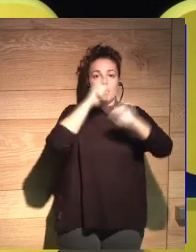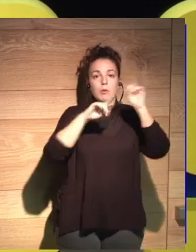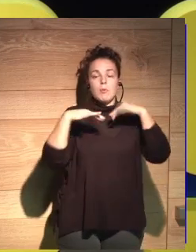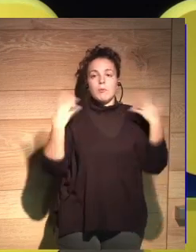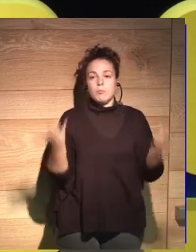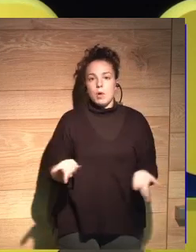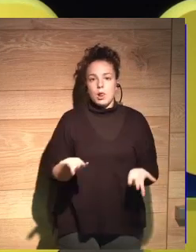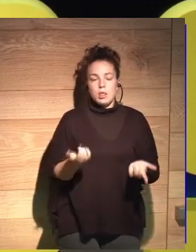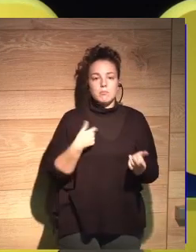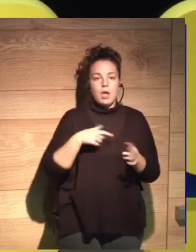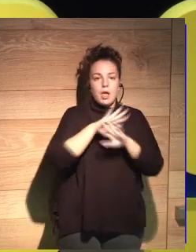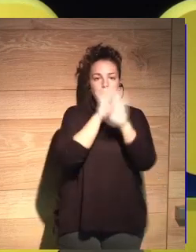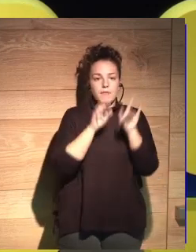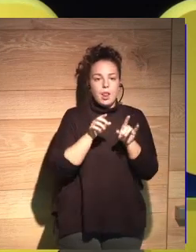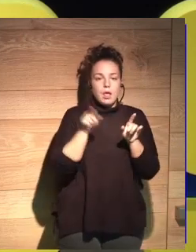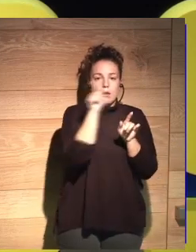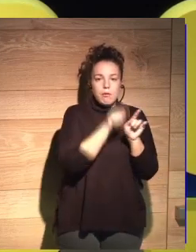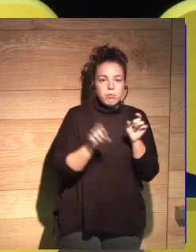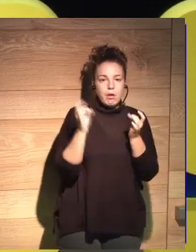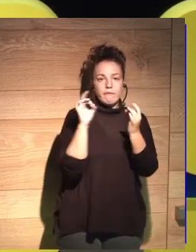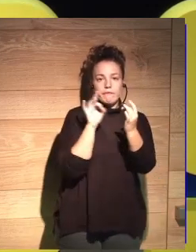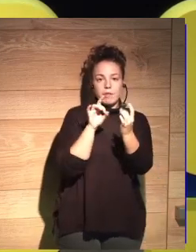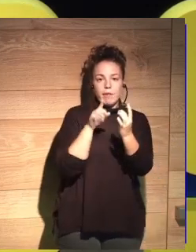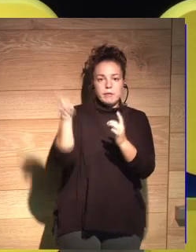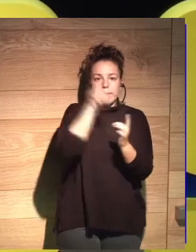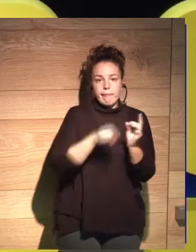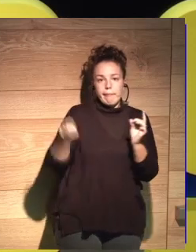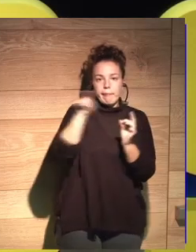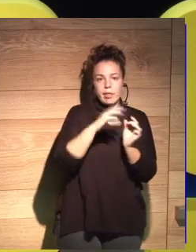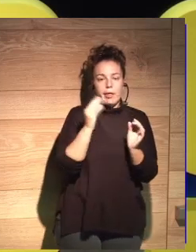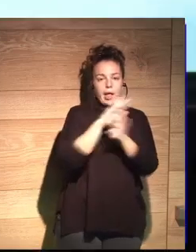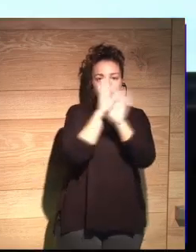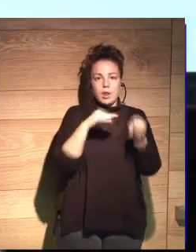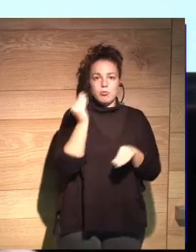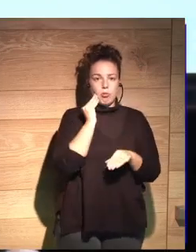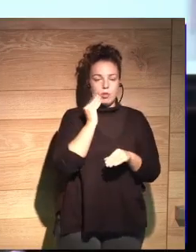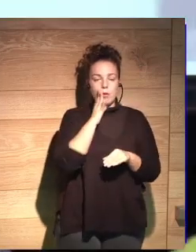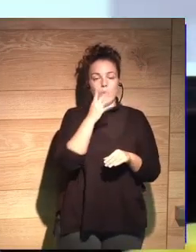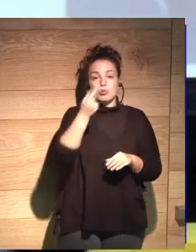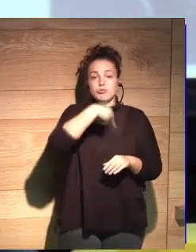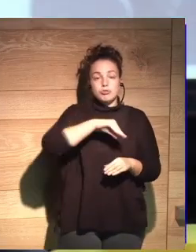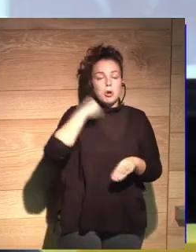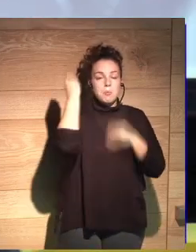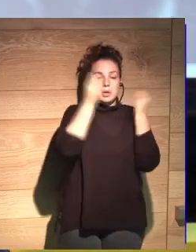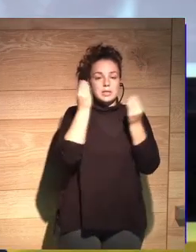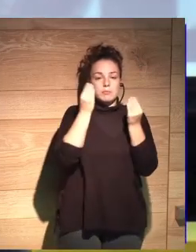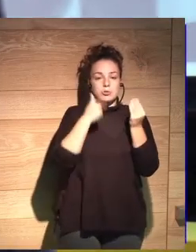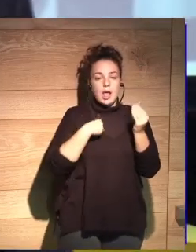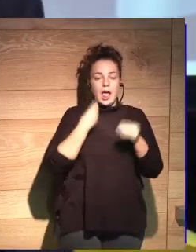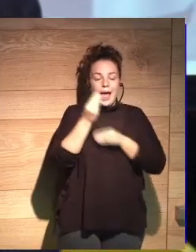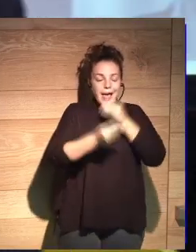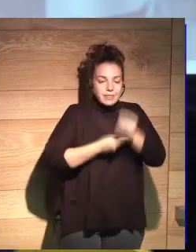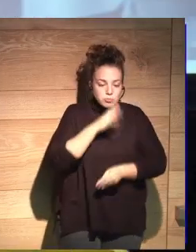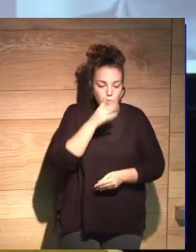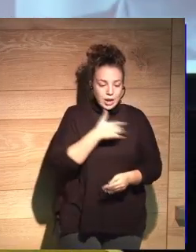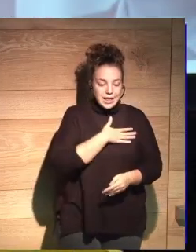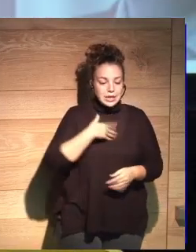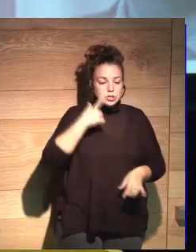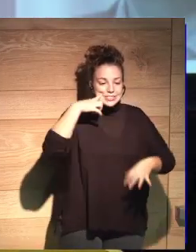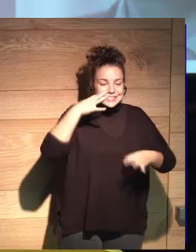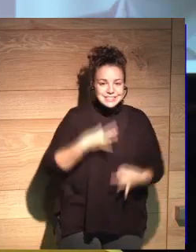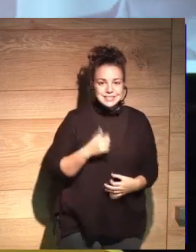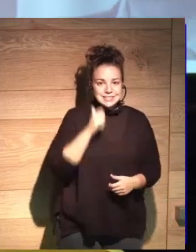humanistic. When we exercise, we ideally should do that because we want to be healthy. That's a sensible goal. But quite often, instead, we